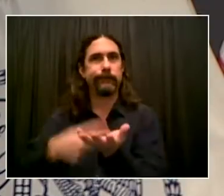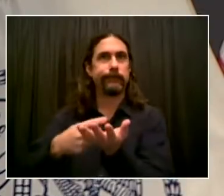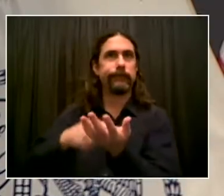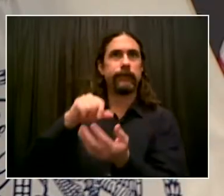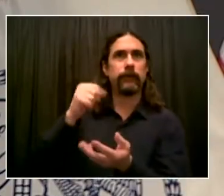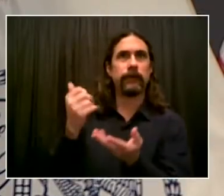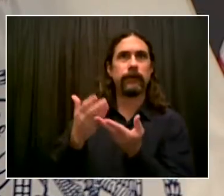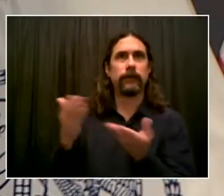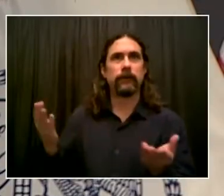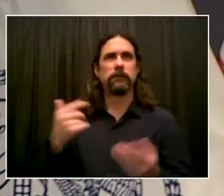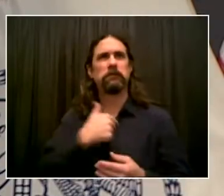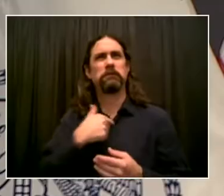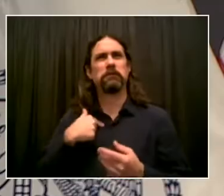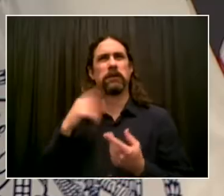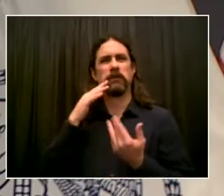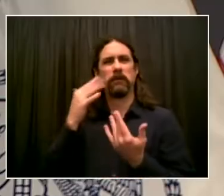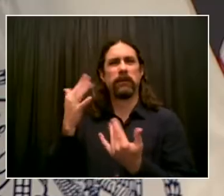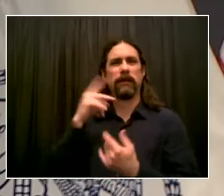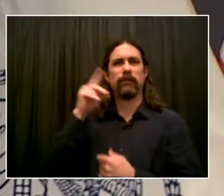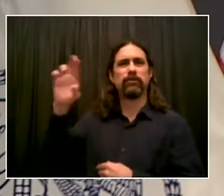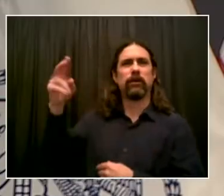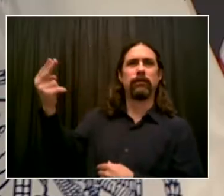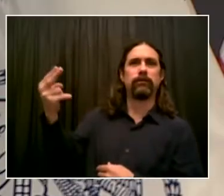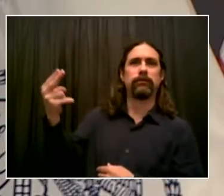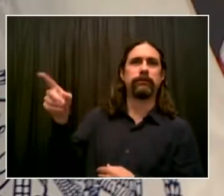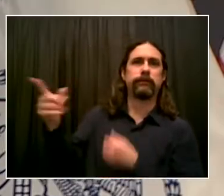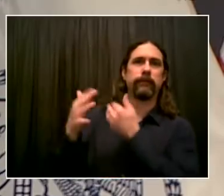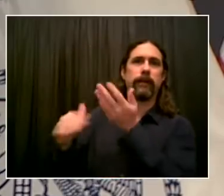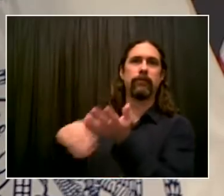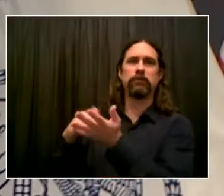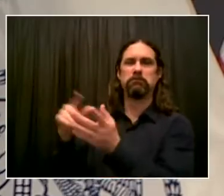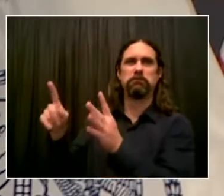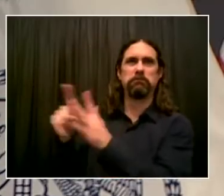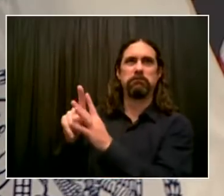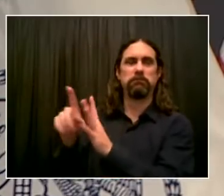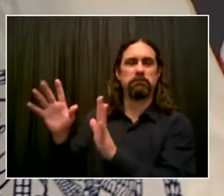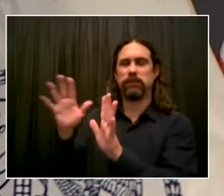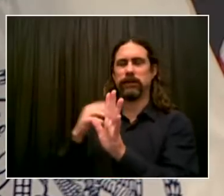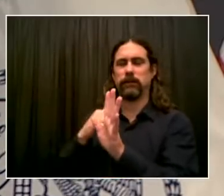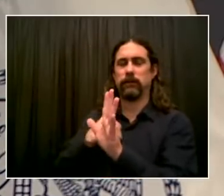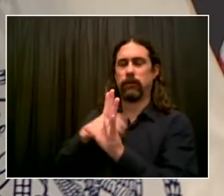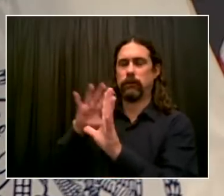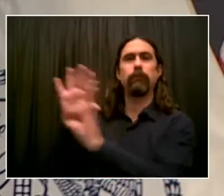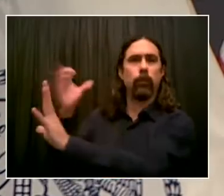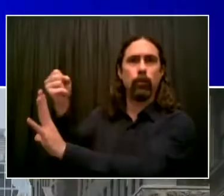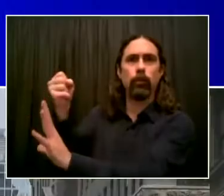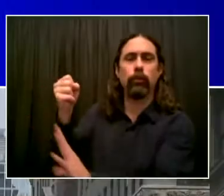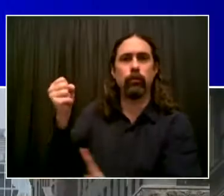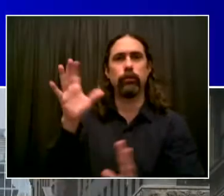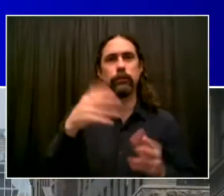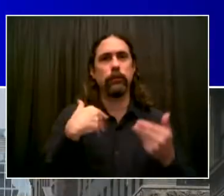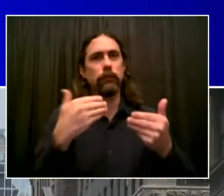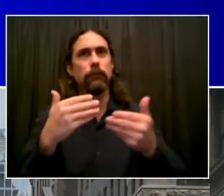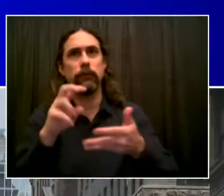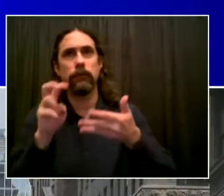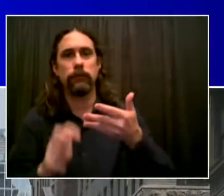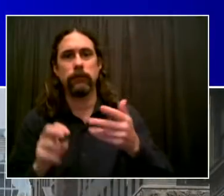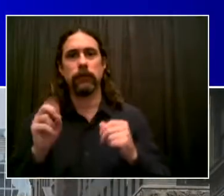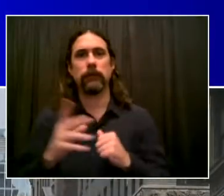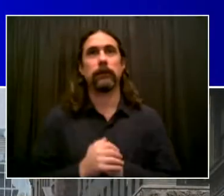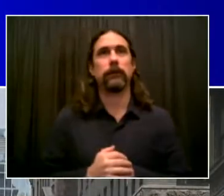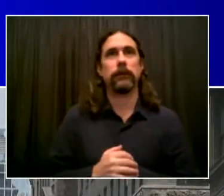look, really at this point, today, tomorrow, we're kicking off the whole holiday season.